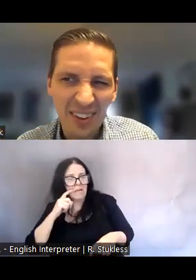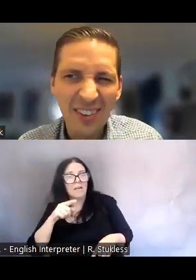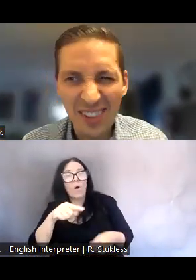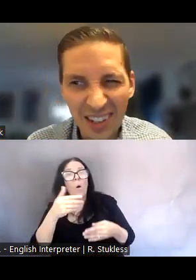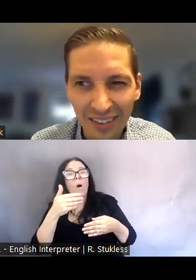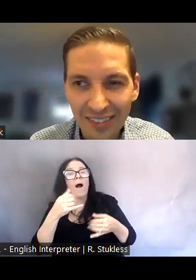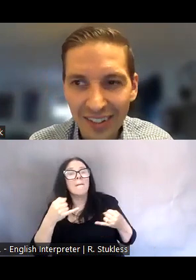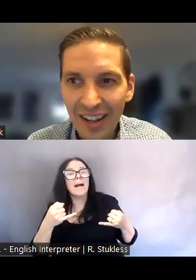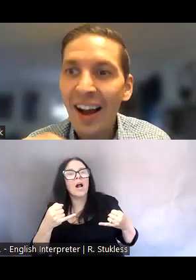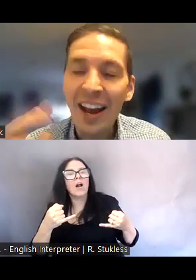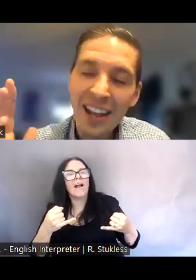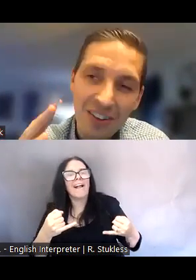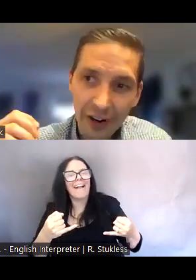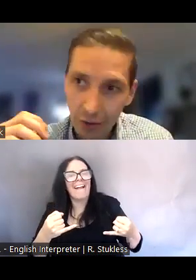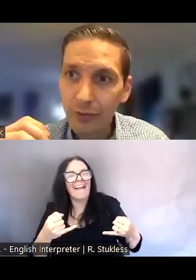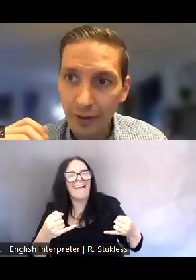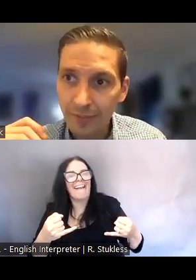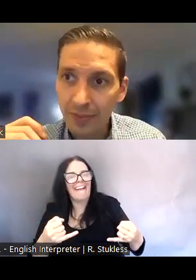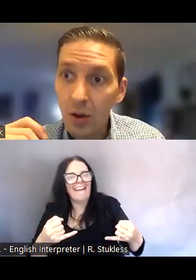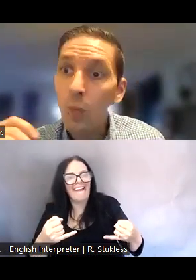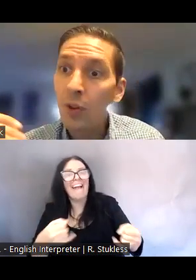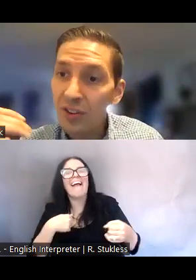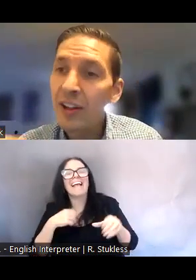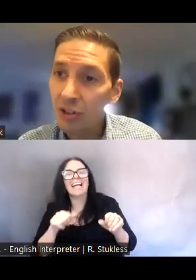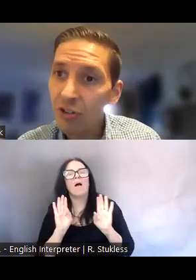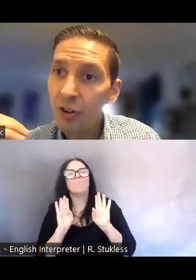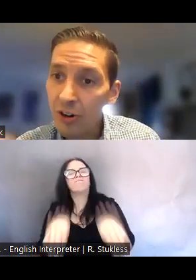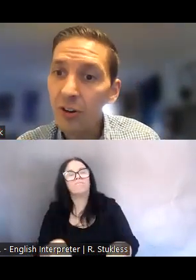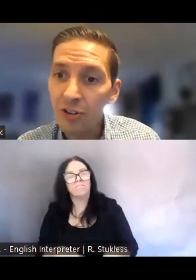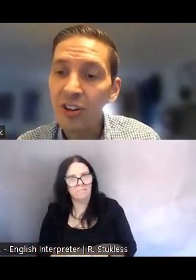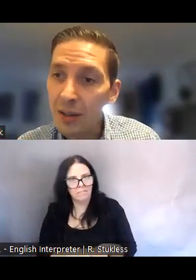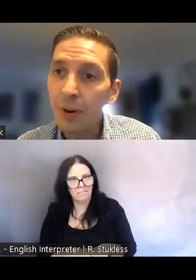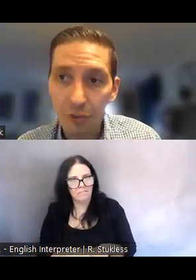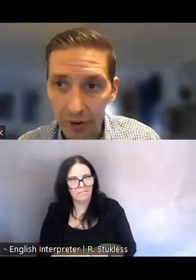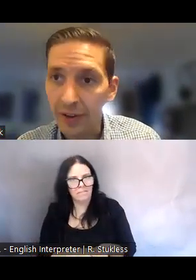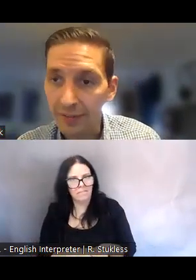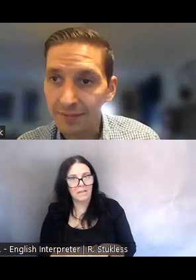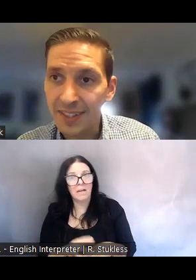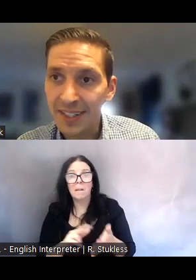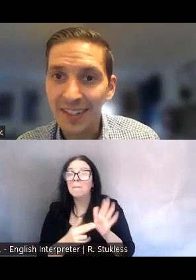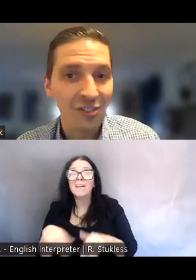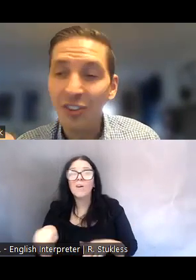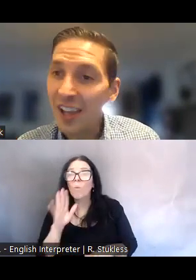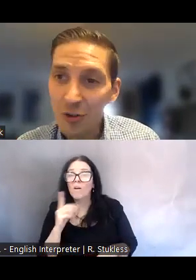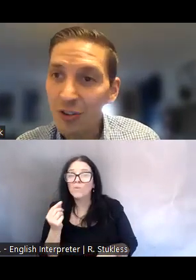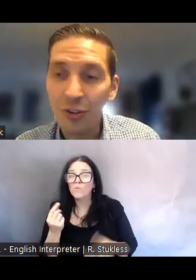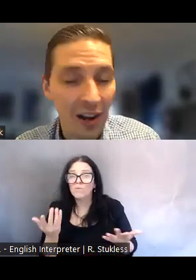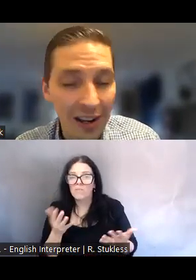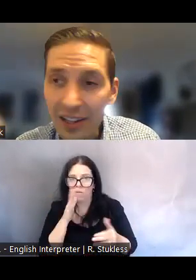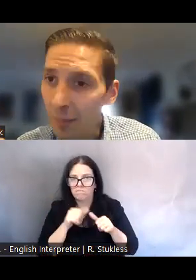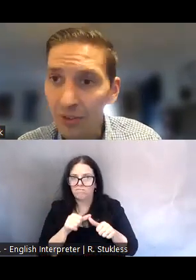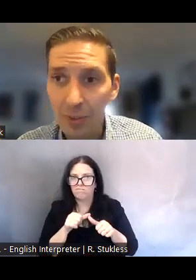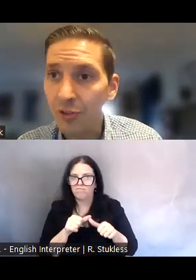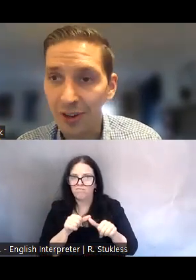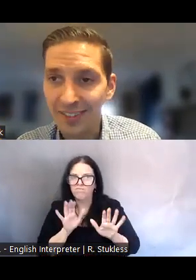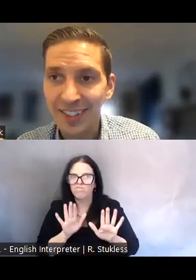it starts to teeter, and I can knock it over. Well, isn't that just so darn encouraging to keep on trying? Just like Andrea so